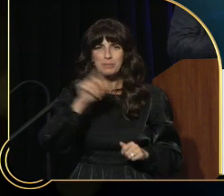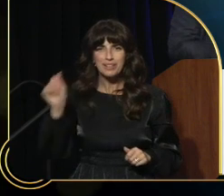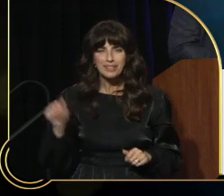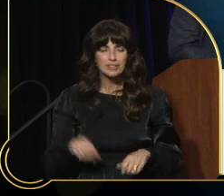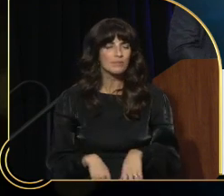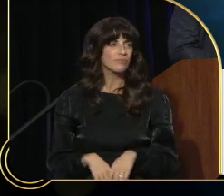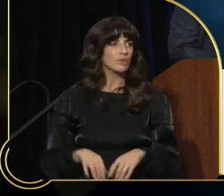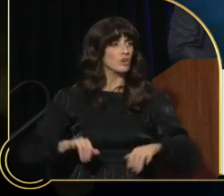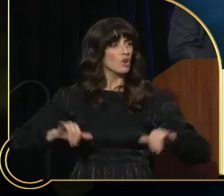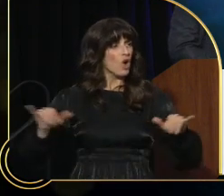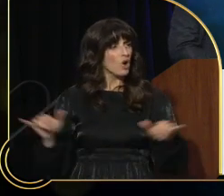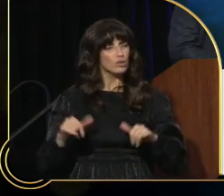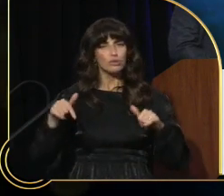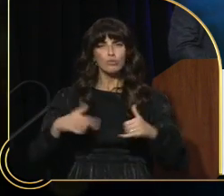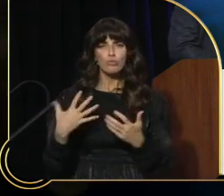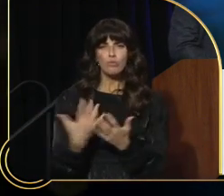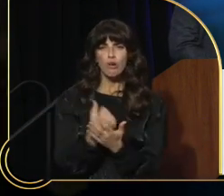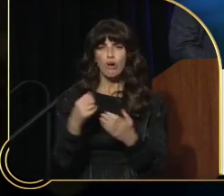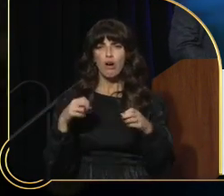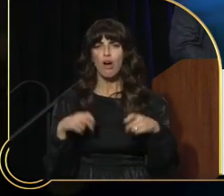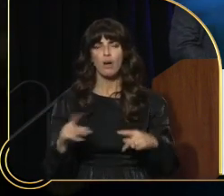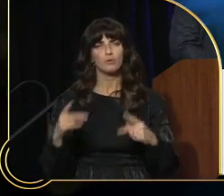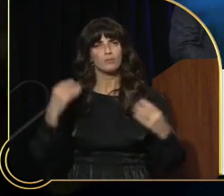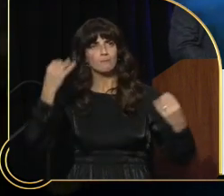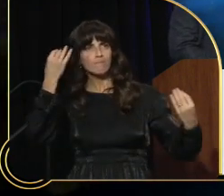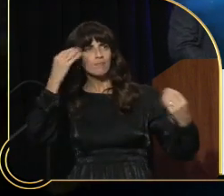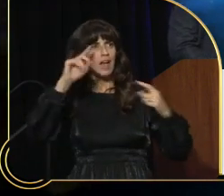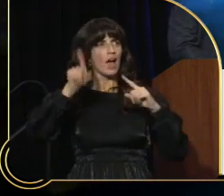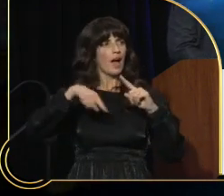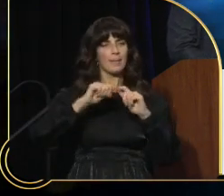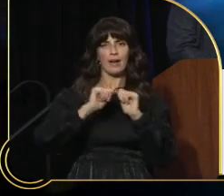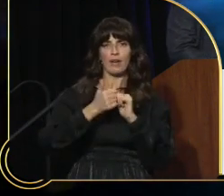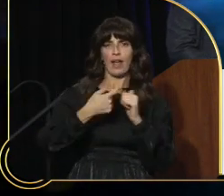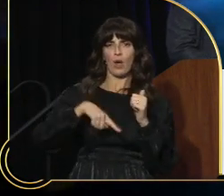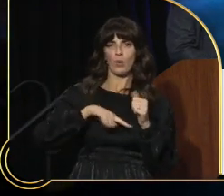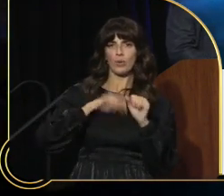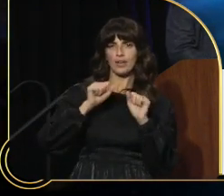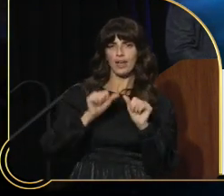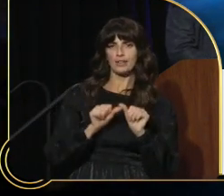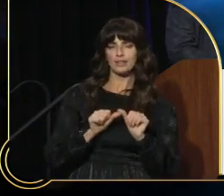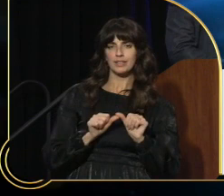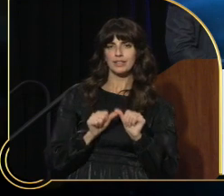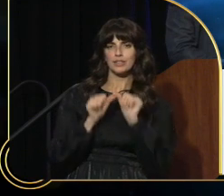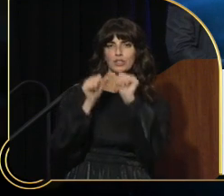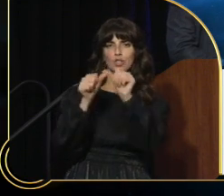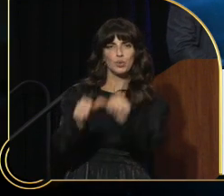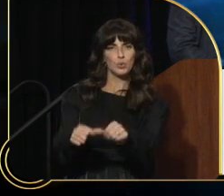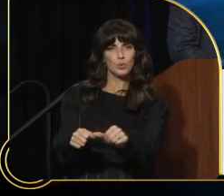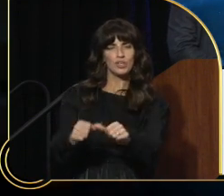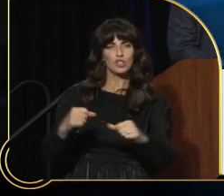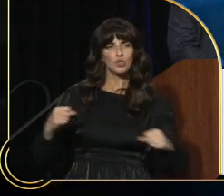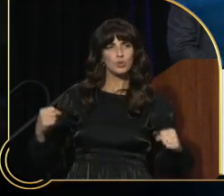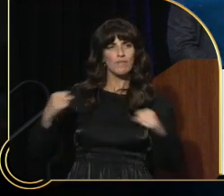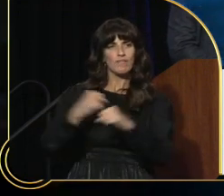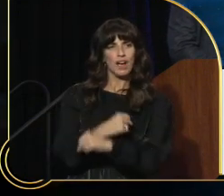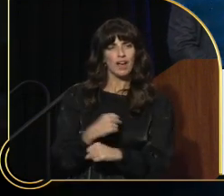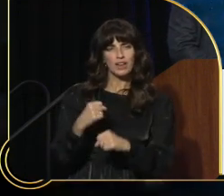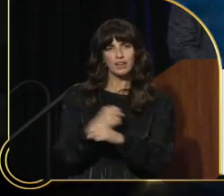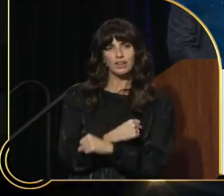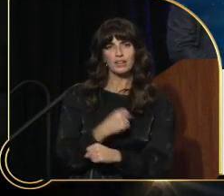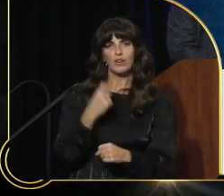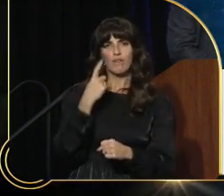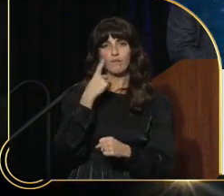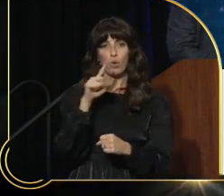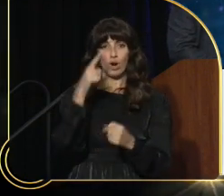an opportunity to really think about how we can continue to fight for the